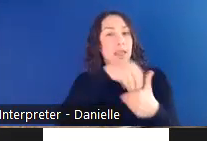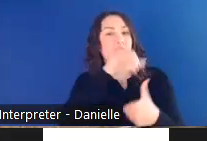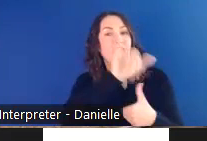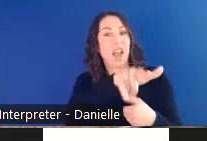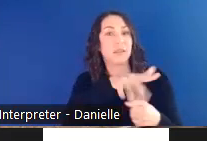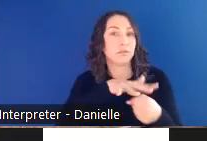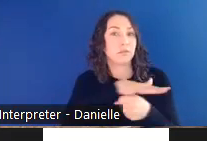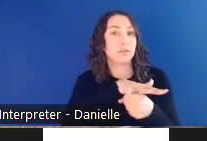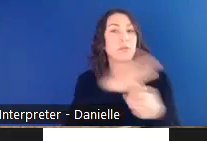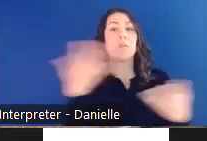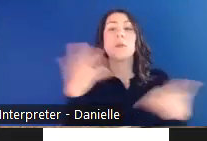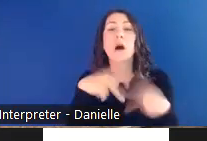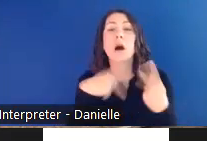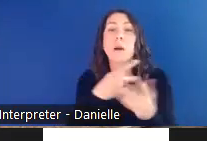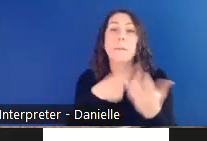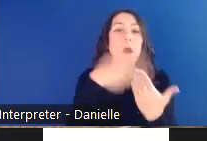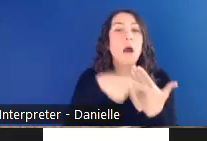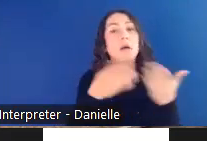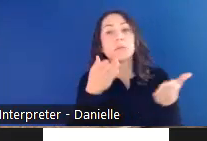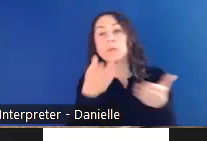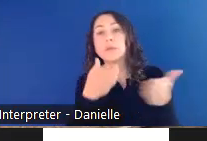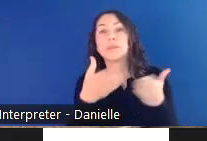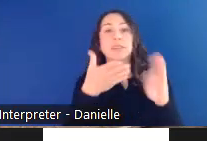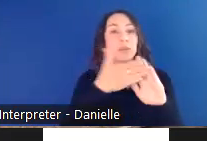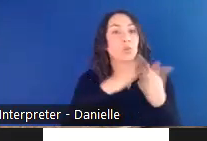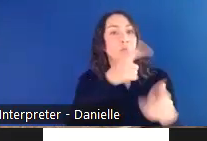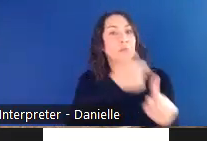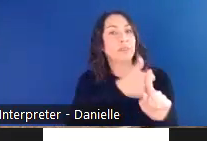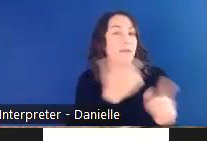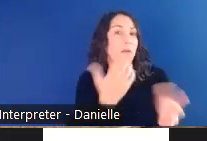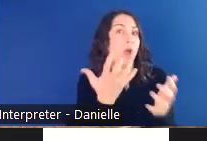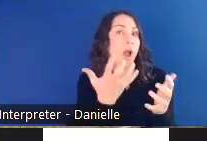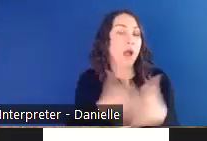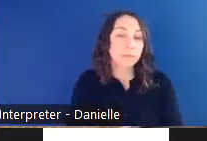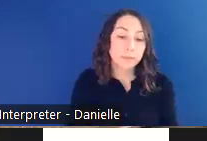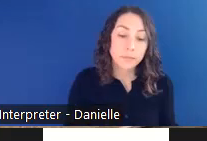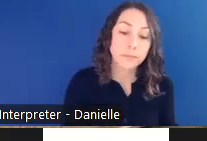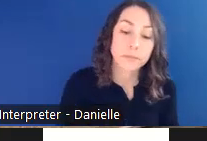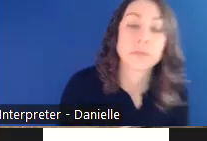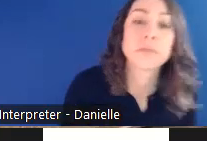what kind of programs and services the community wants in their home? In their